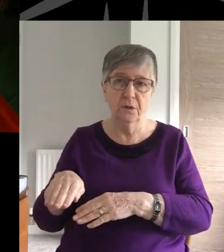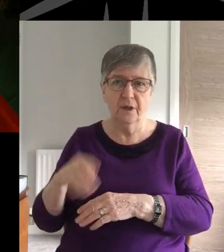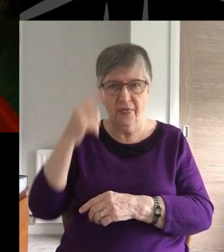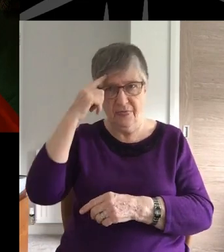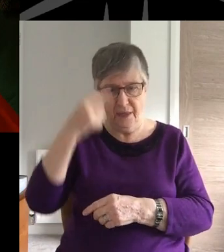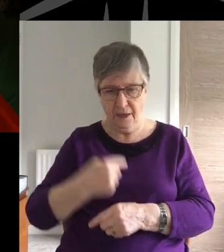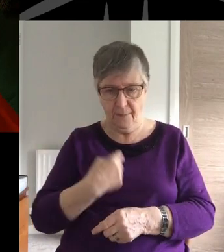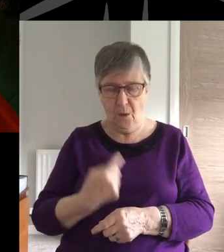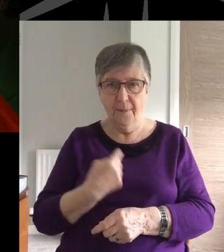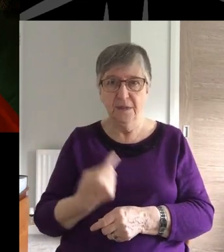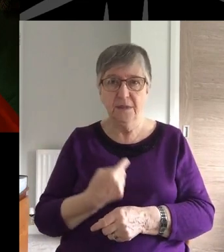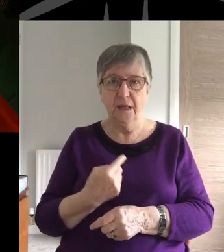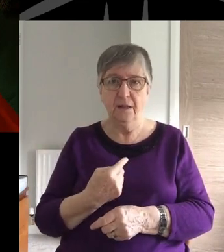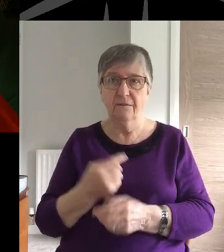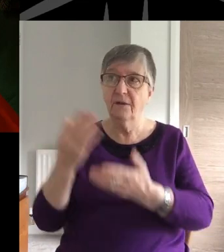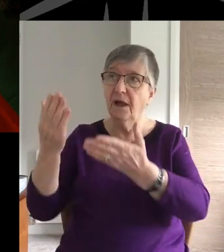ourselves.